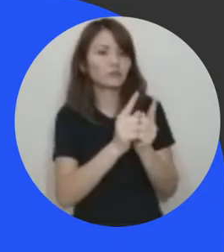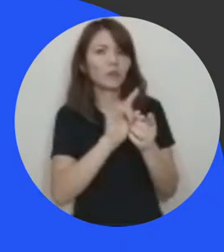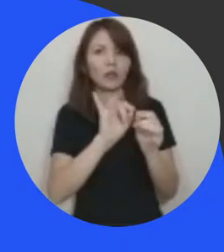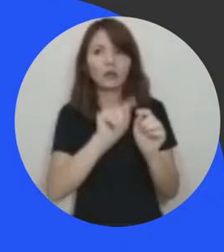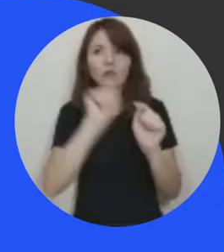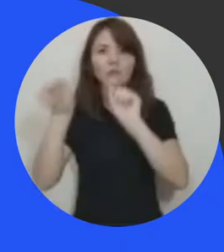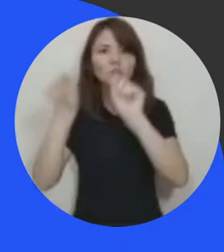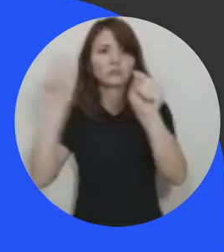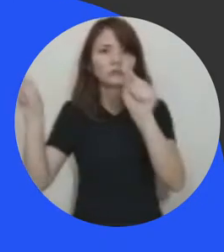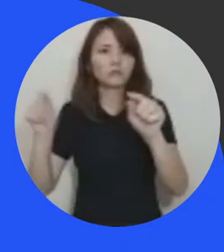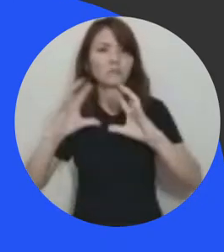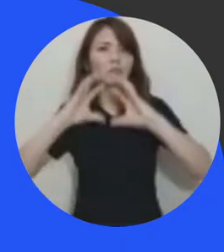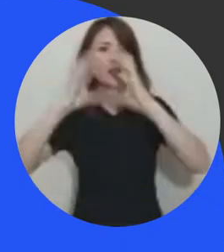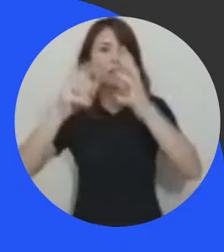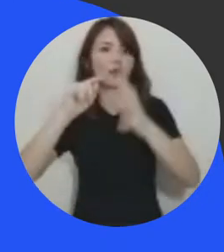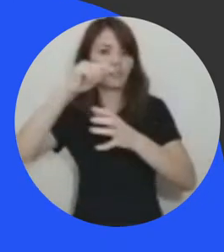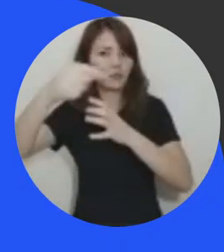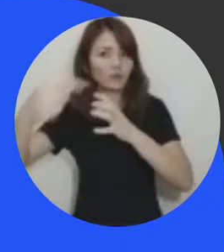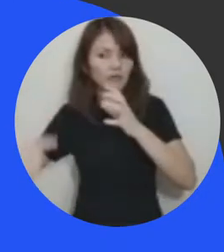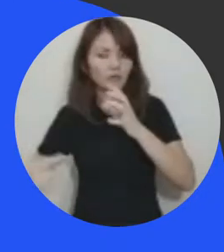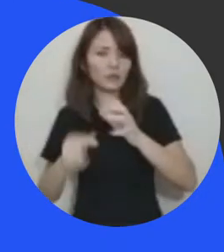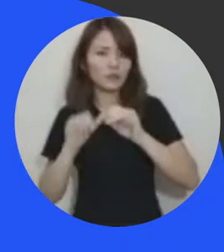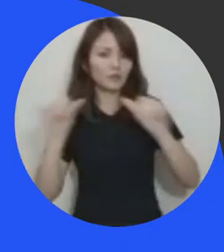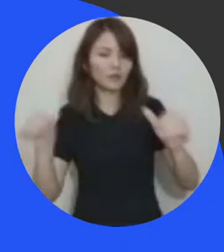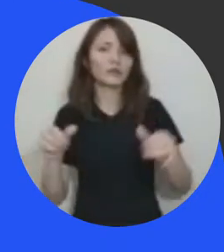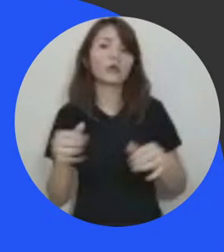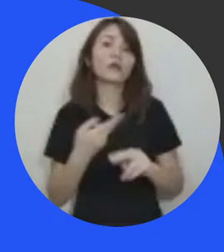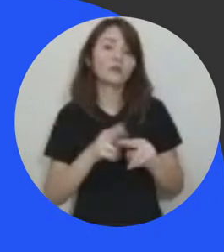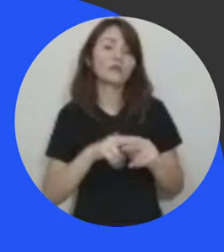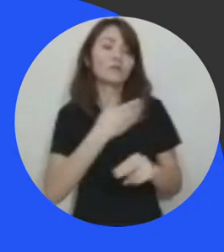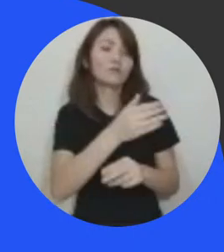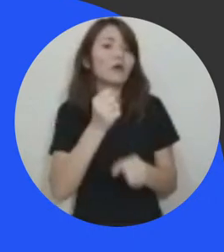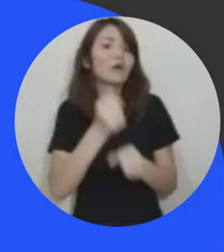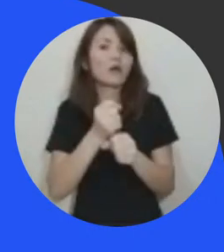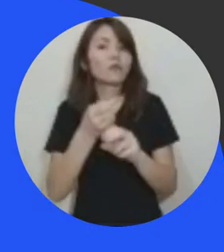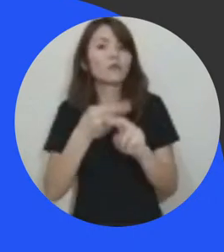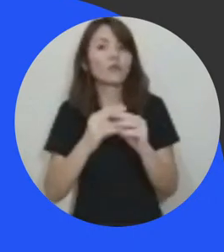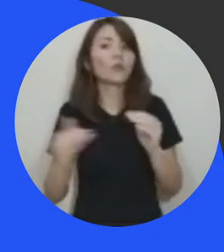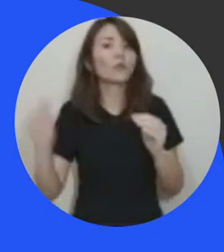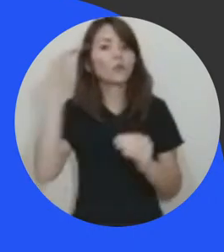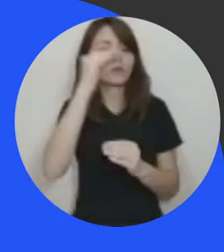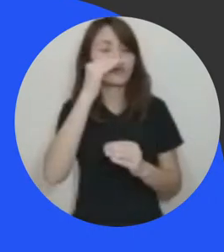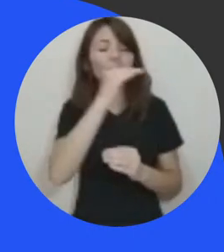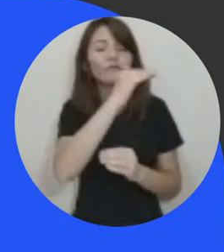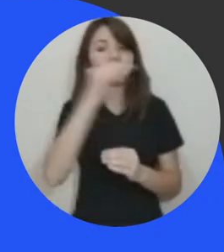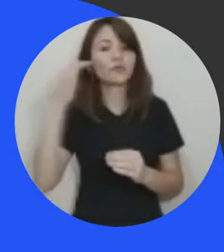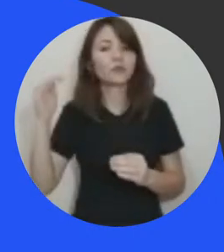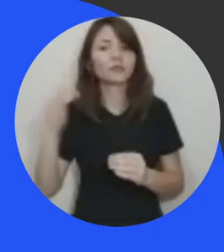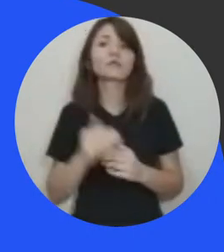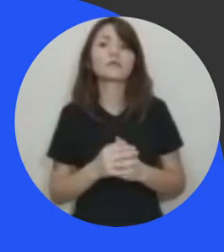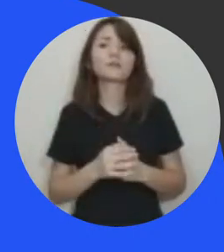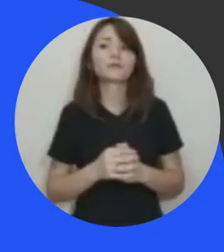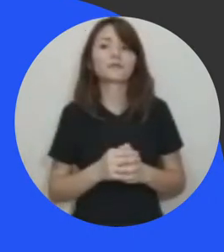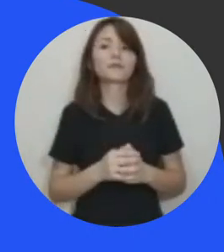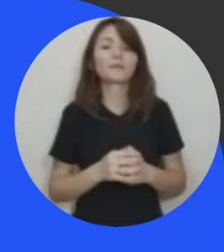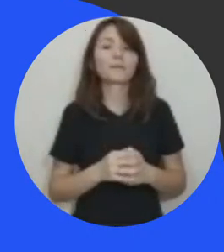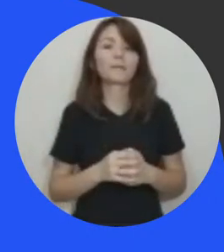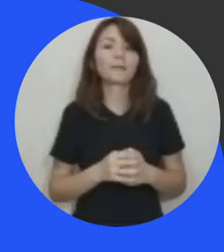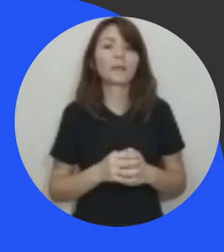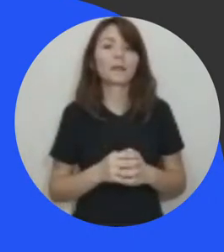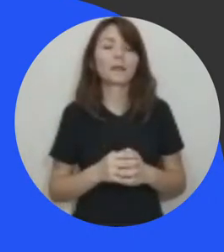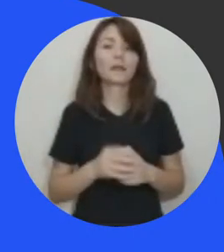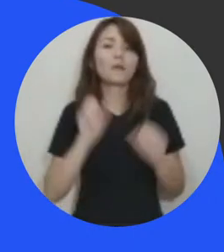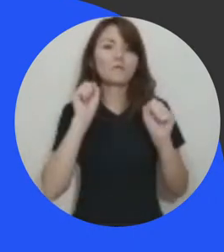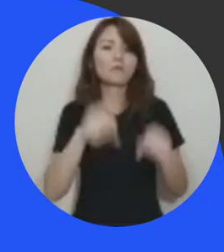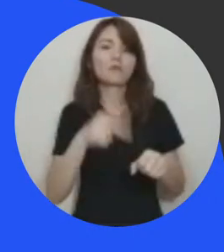of levels. So we can look at around the planet, we can look at within a country, or even within a hospital ward. And